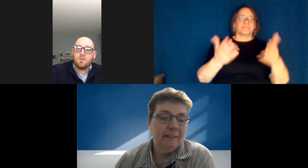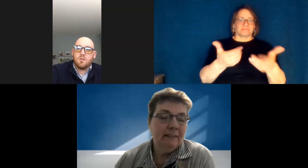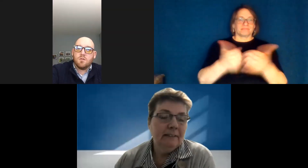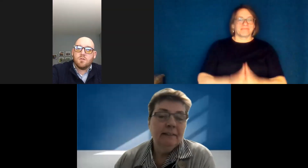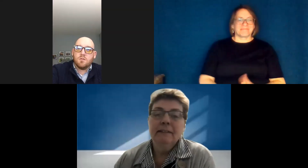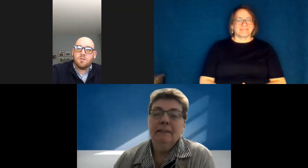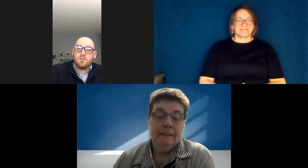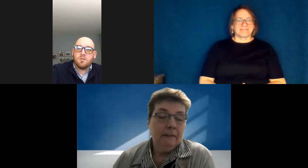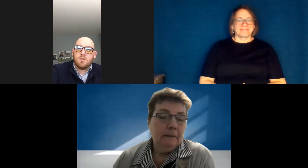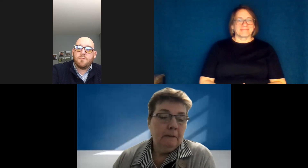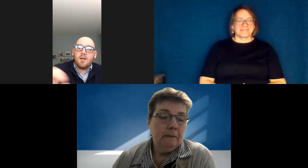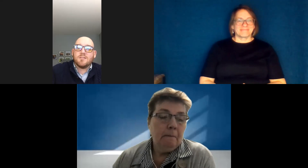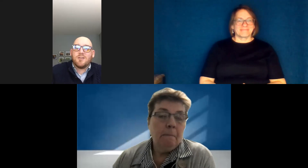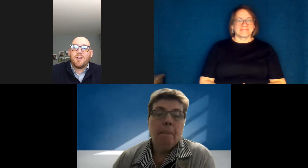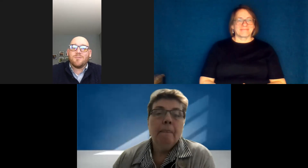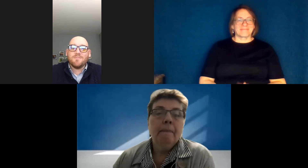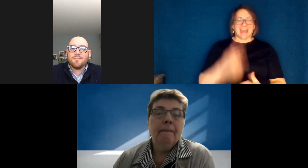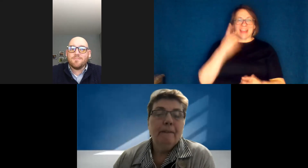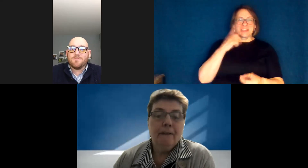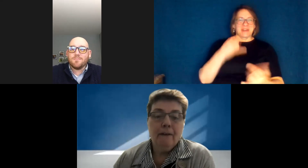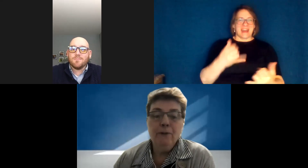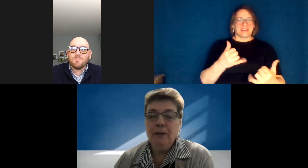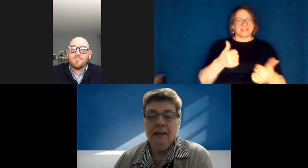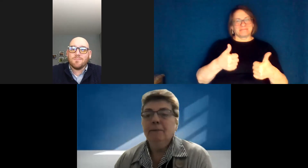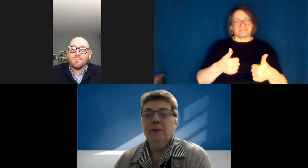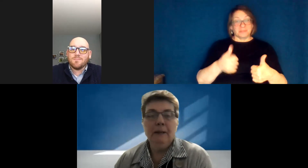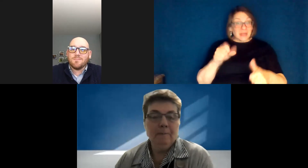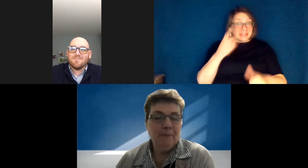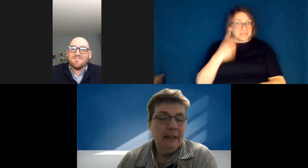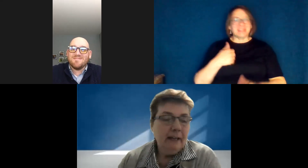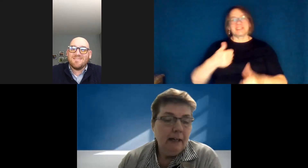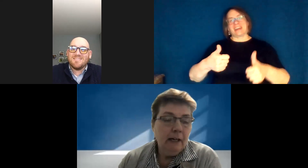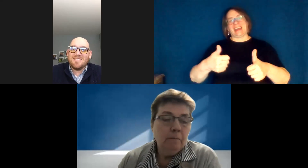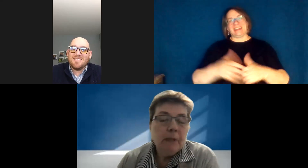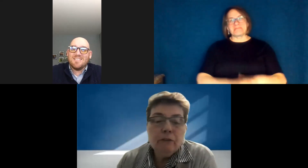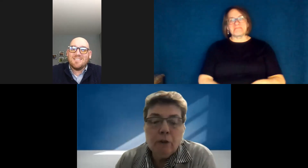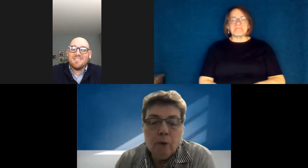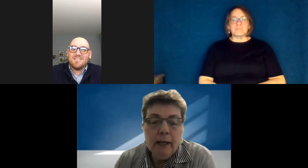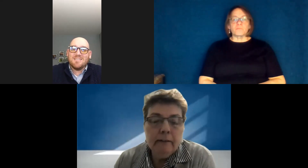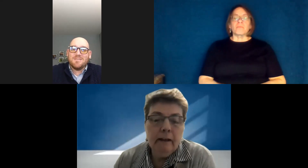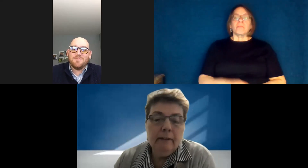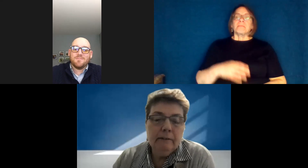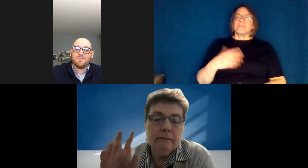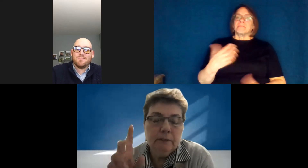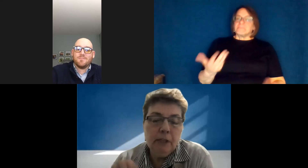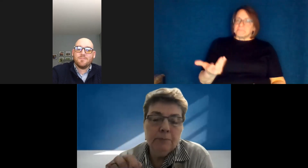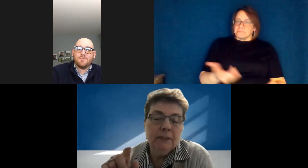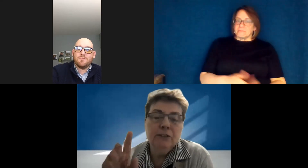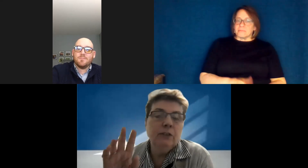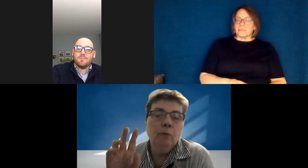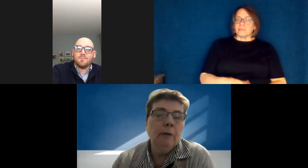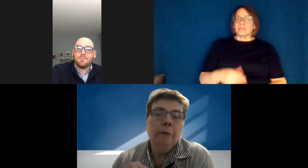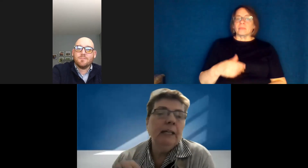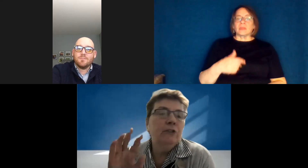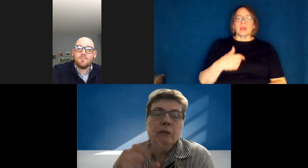Oh, I can see you now. Oh, you can, okay. So I developed